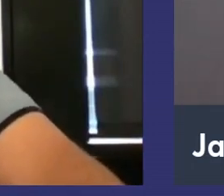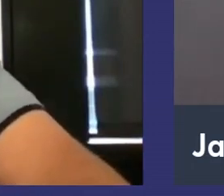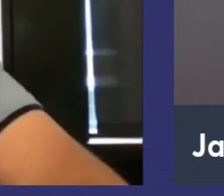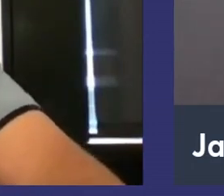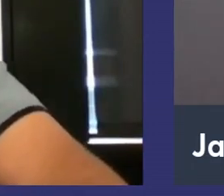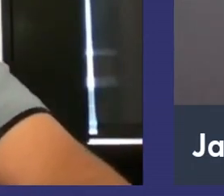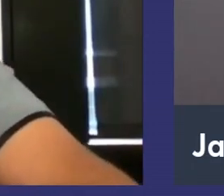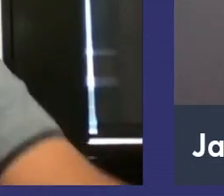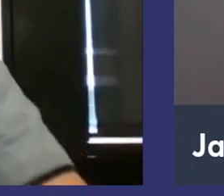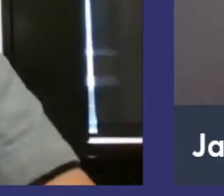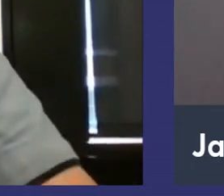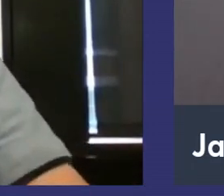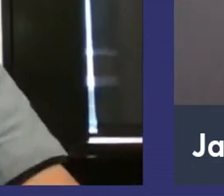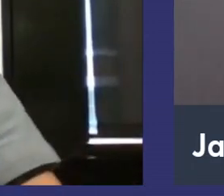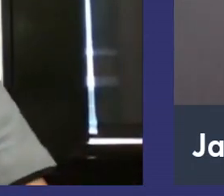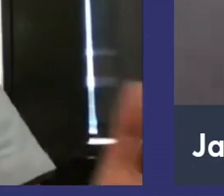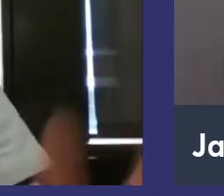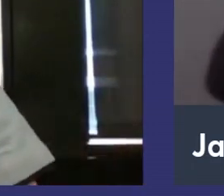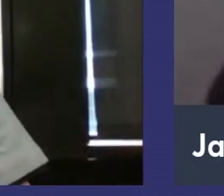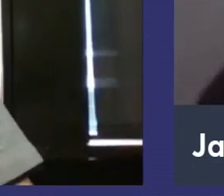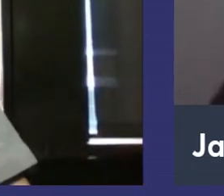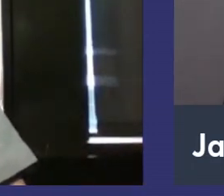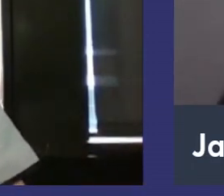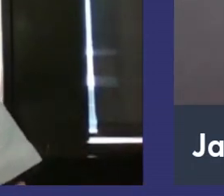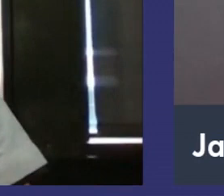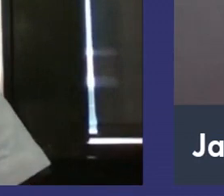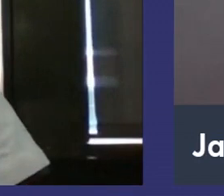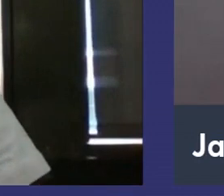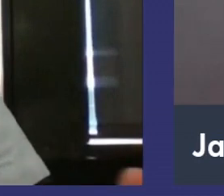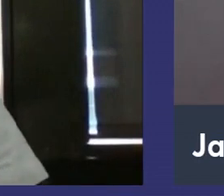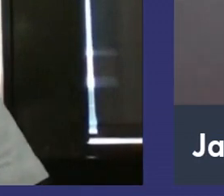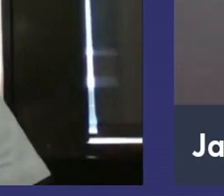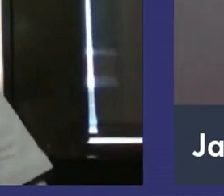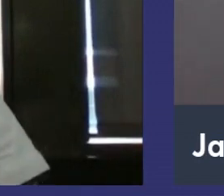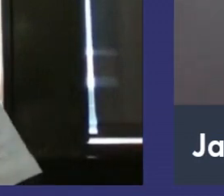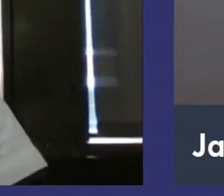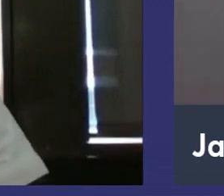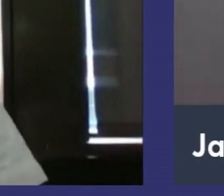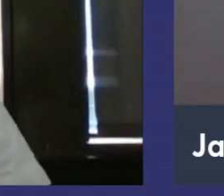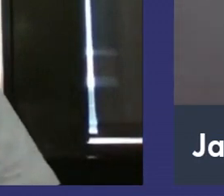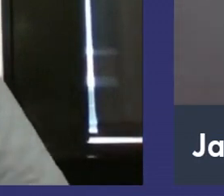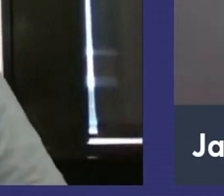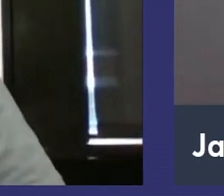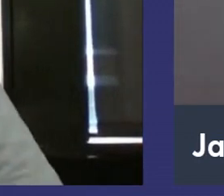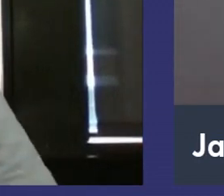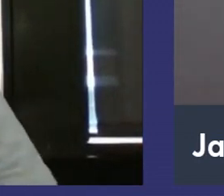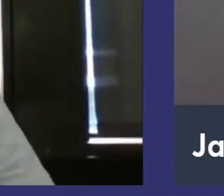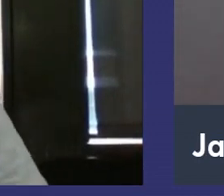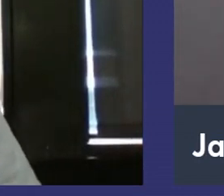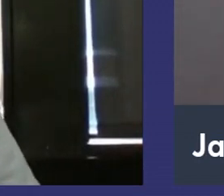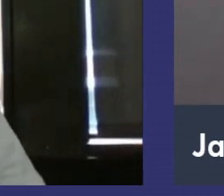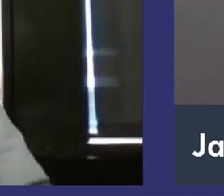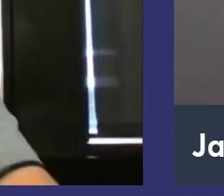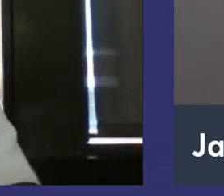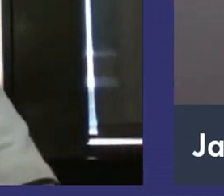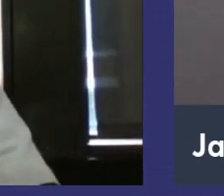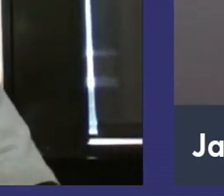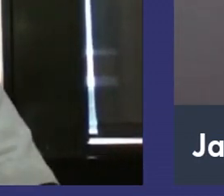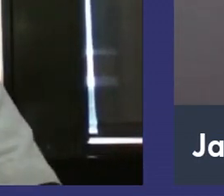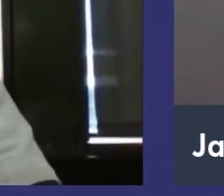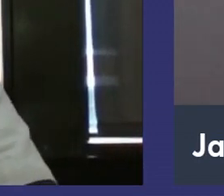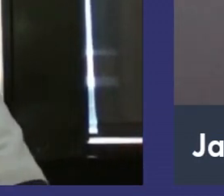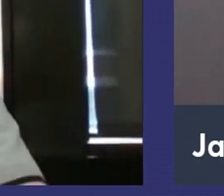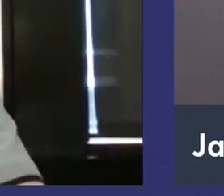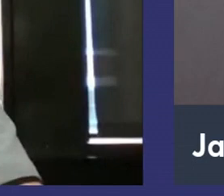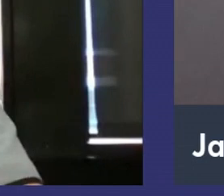stream, please? Yeah. Hello, everyone. My name is Roberto Luna Rojas. I go by Robert, actually. It's been there for